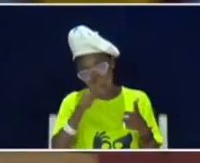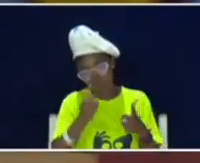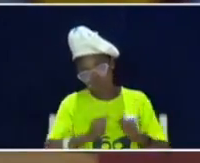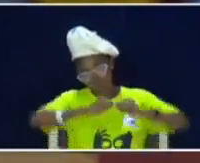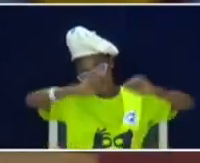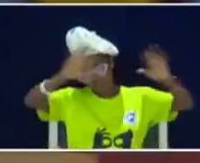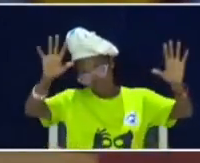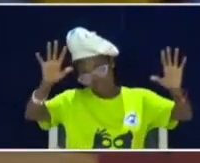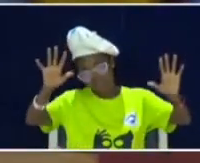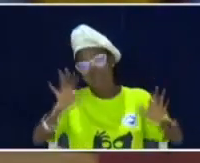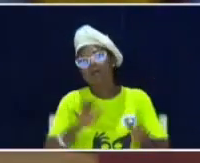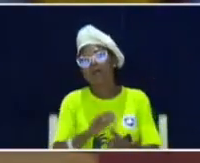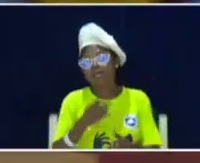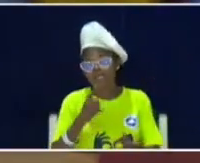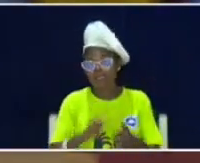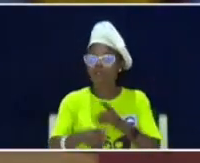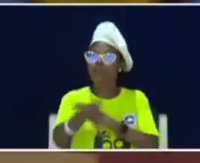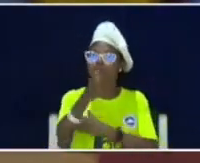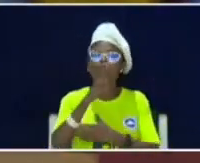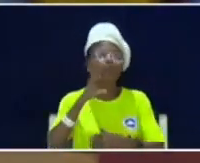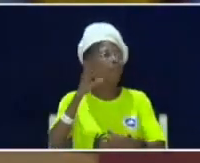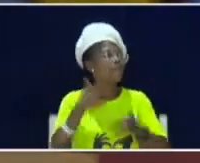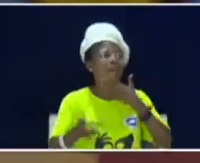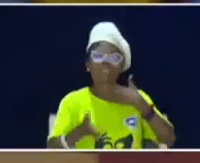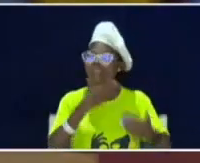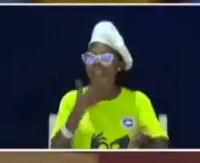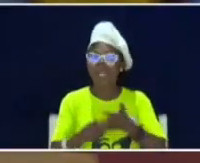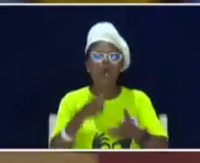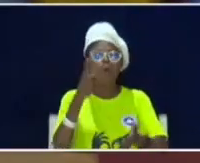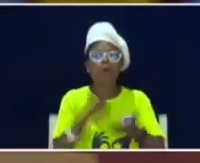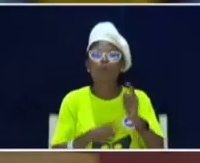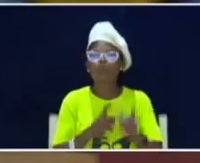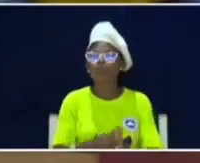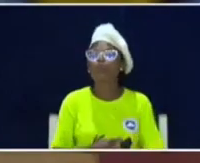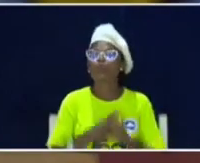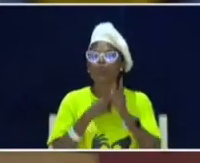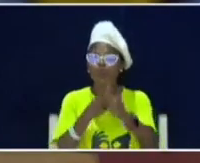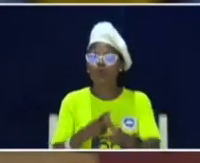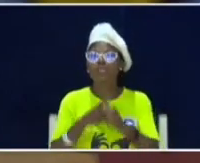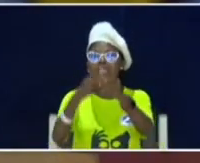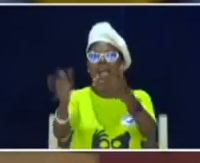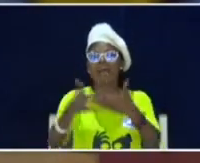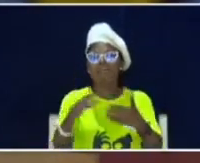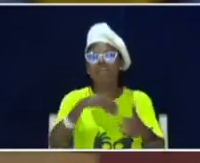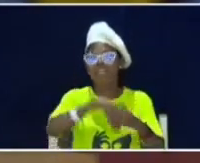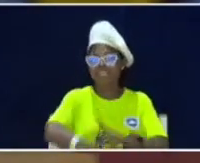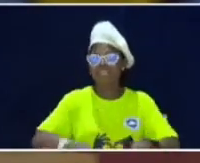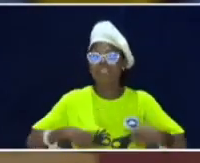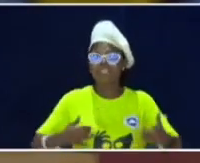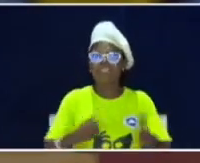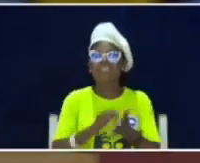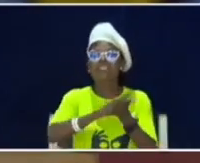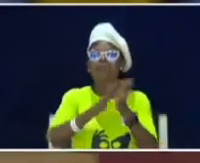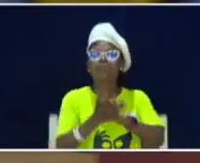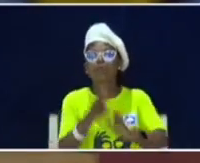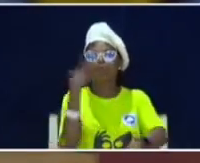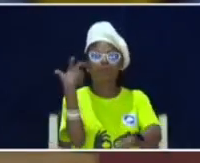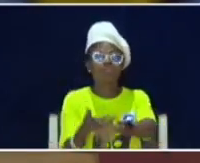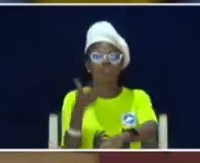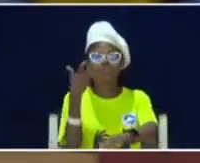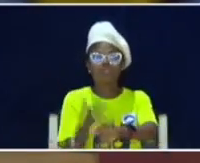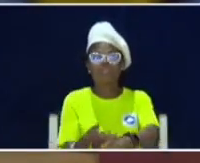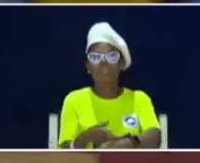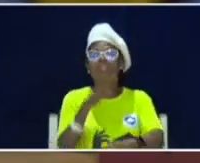Christ, no matter your pursuit in life, it becomes difficult. When a man is